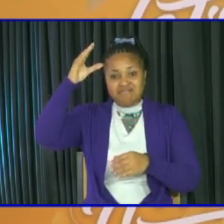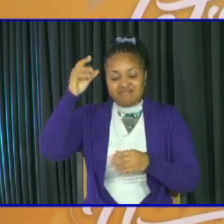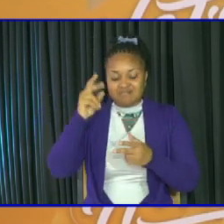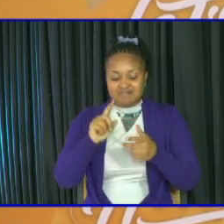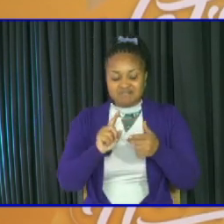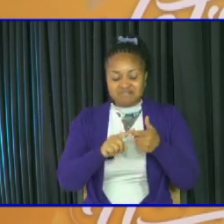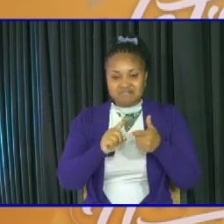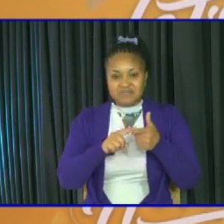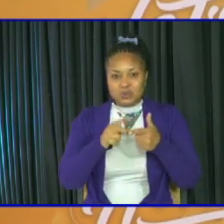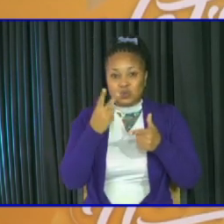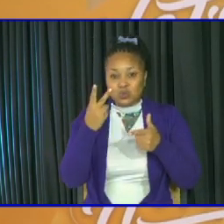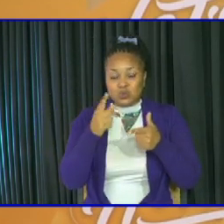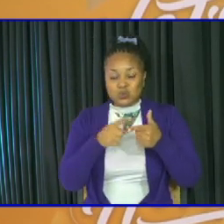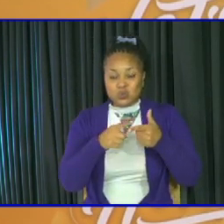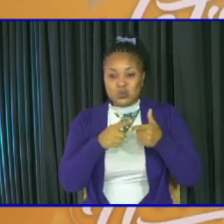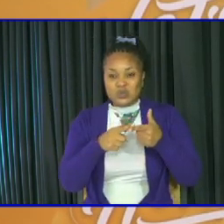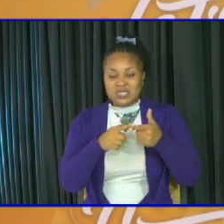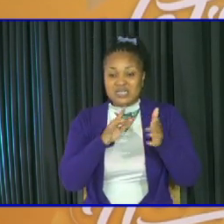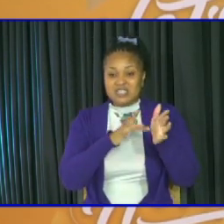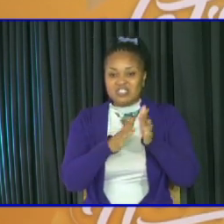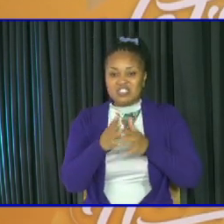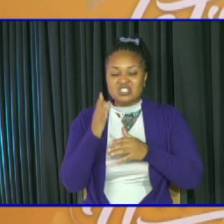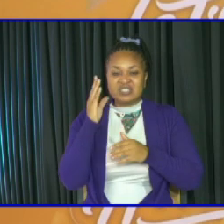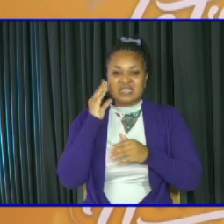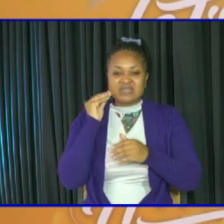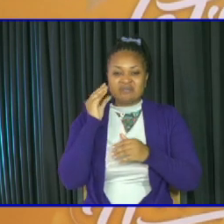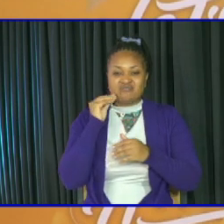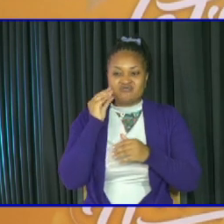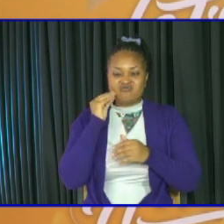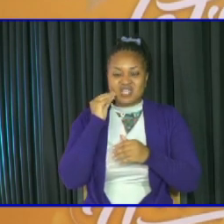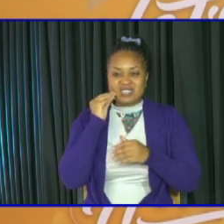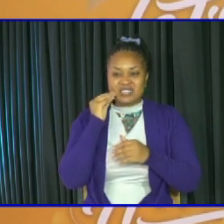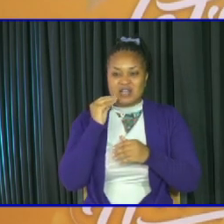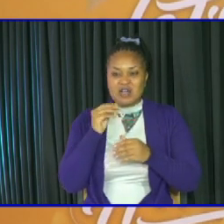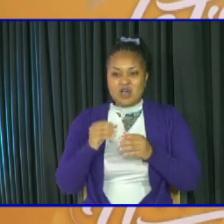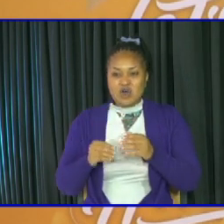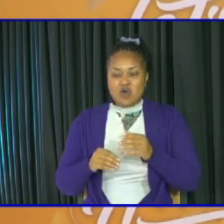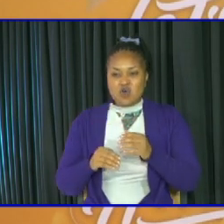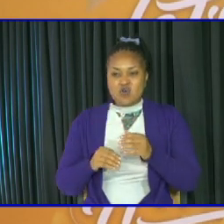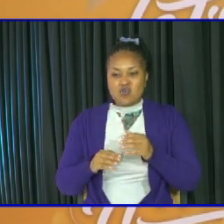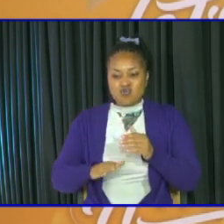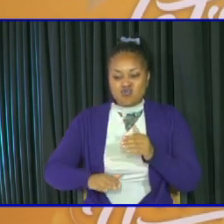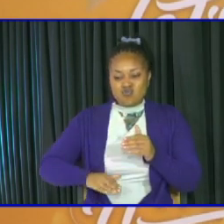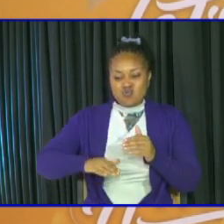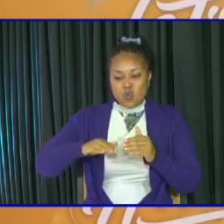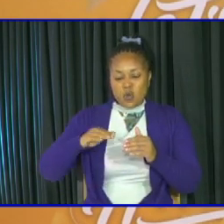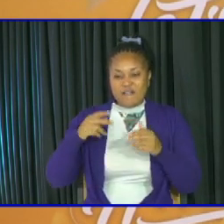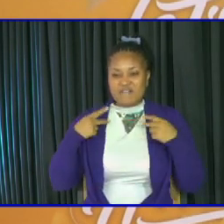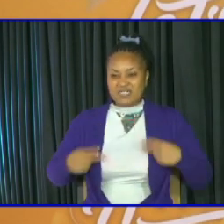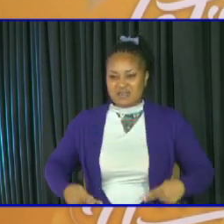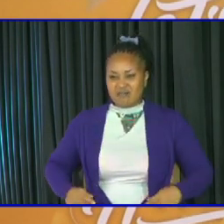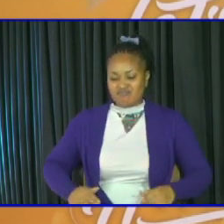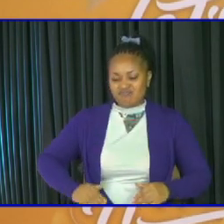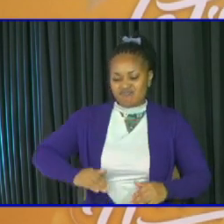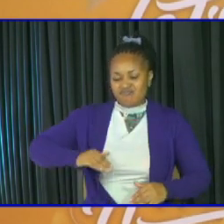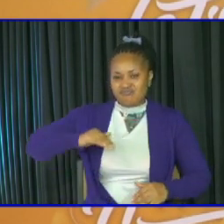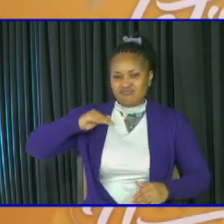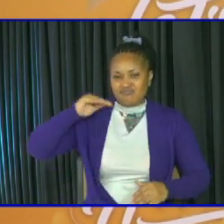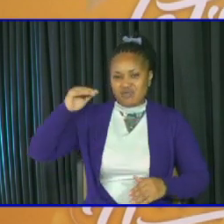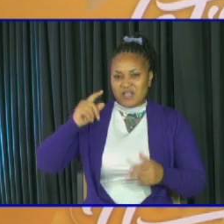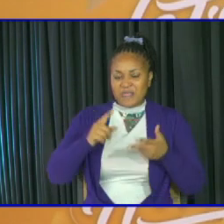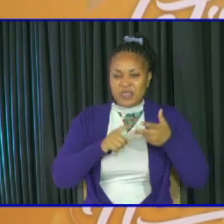in stature. This means that Jesus experienced growth physically. Three, Jesus increased in